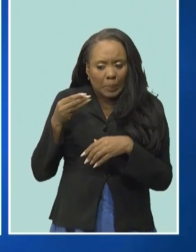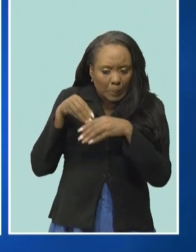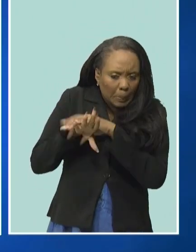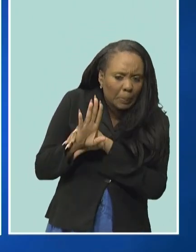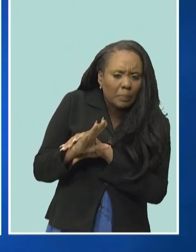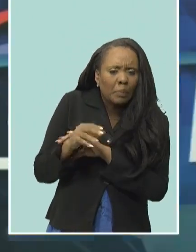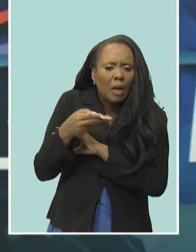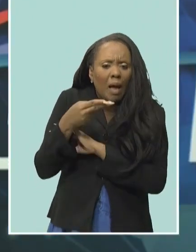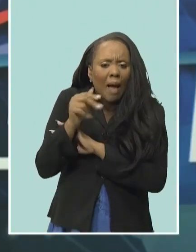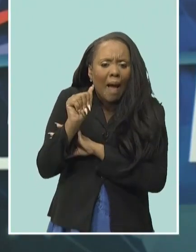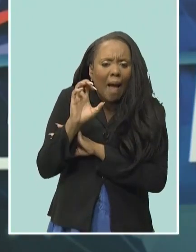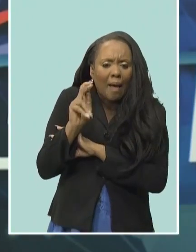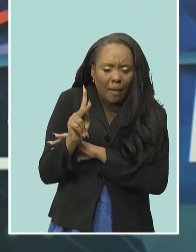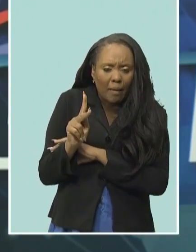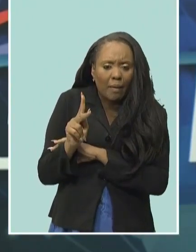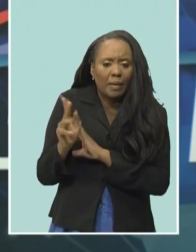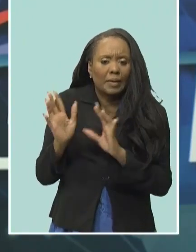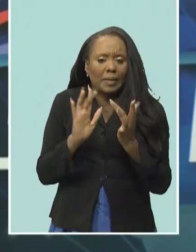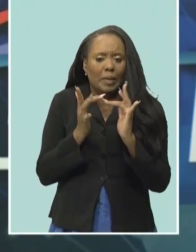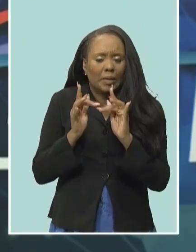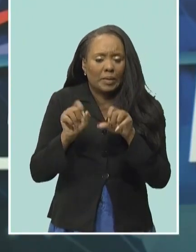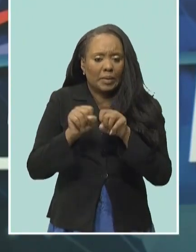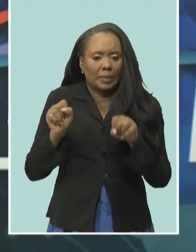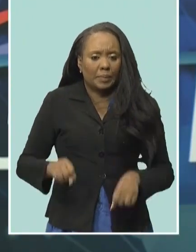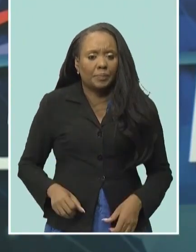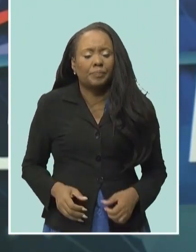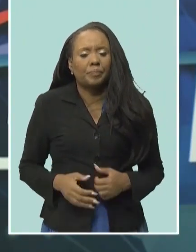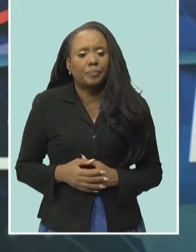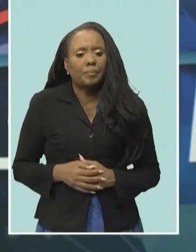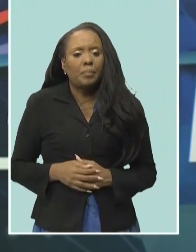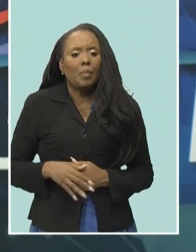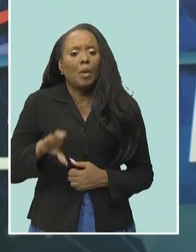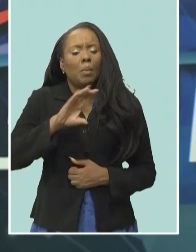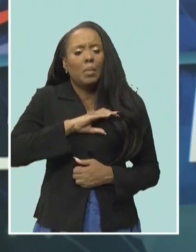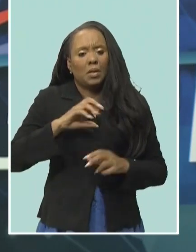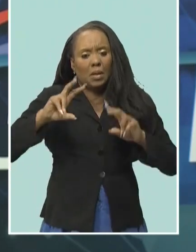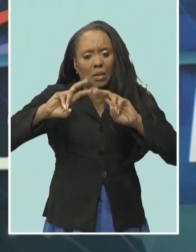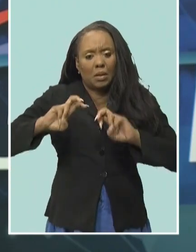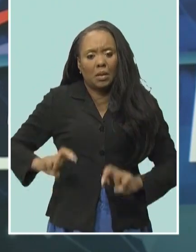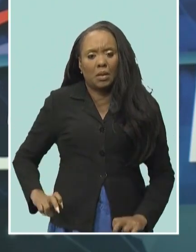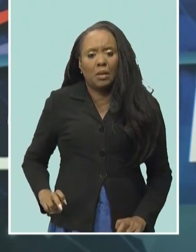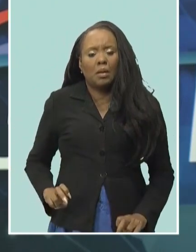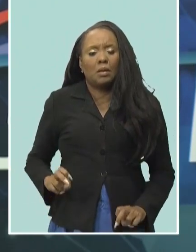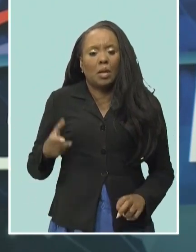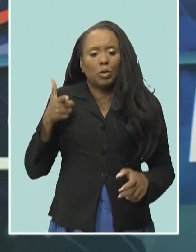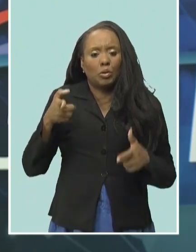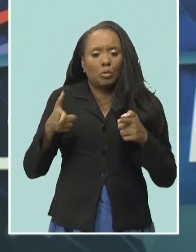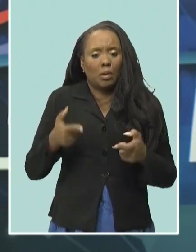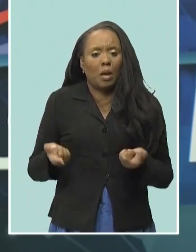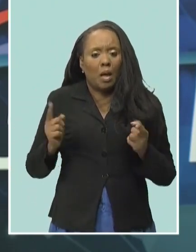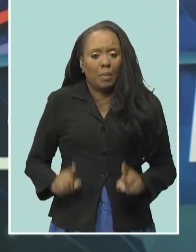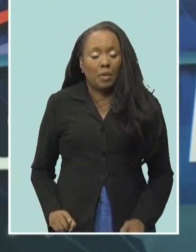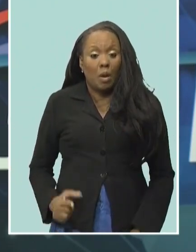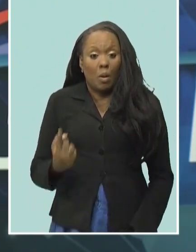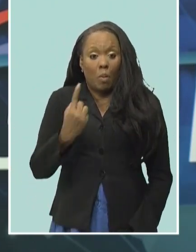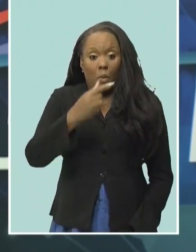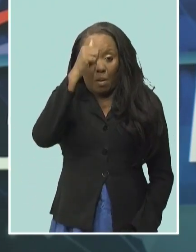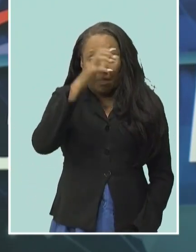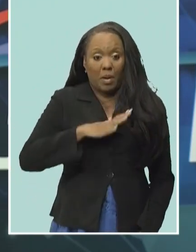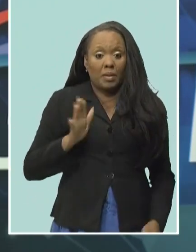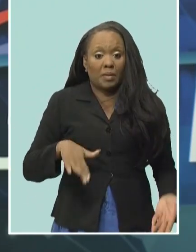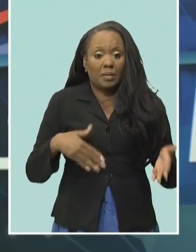institution. Police are probing a shooting incident in St. George which has left a man dead. According to reports, the